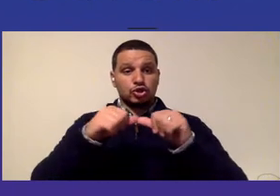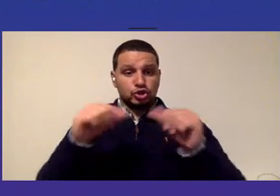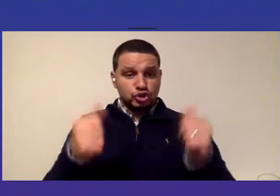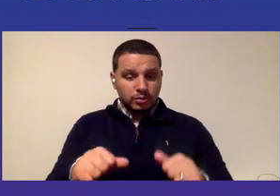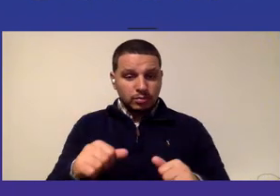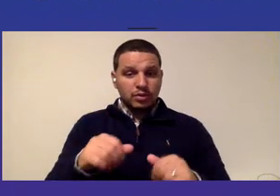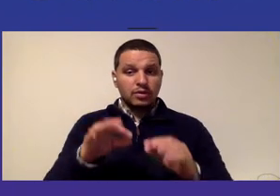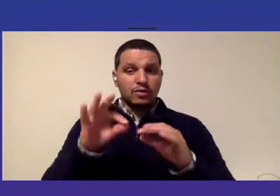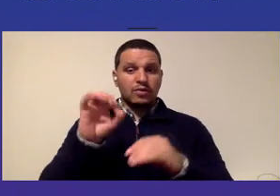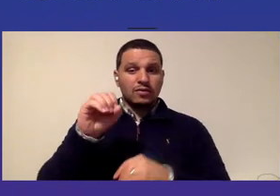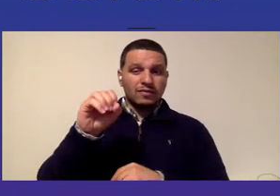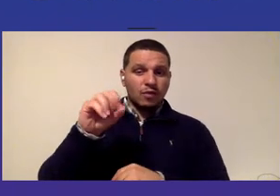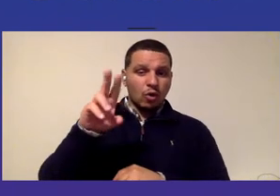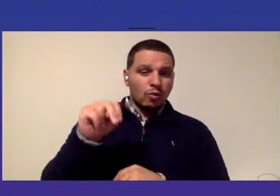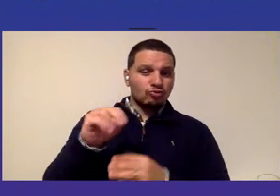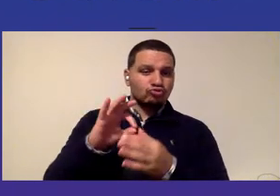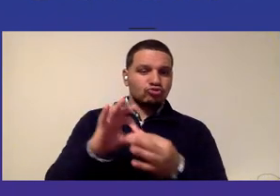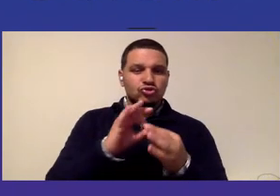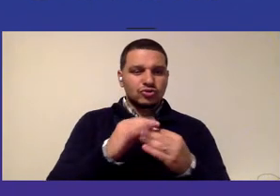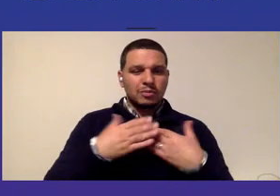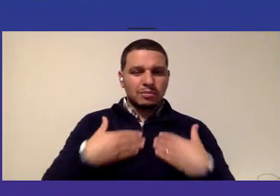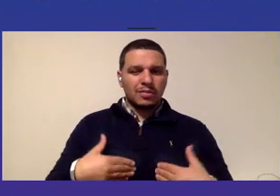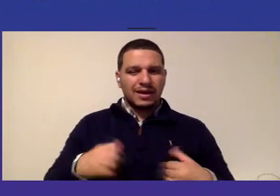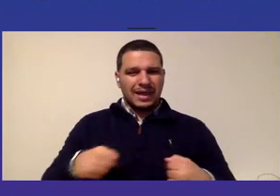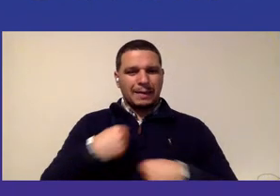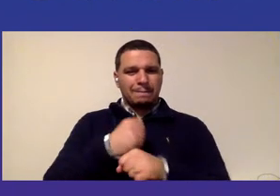relational matrices the body makes possible.